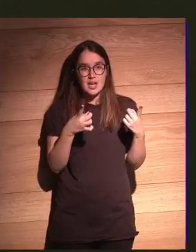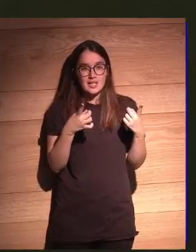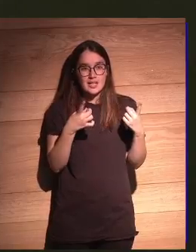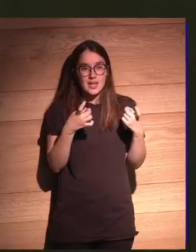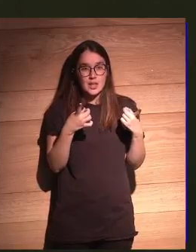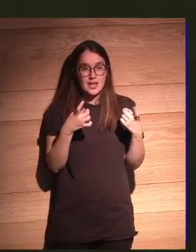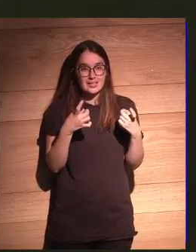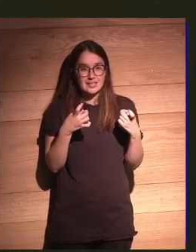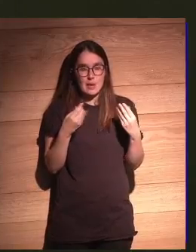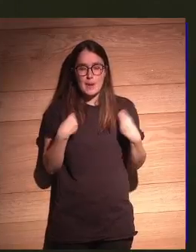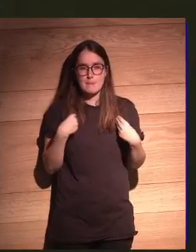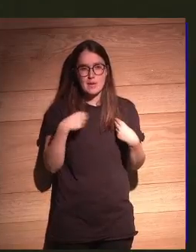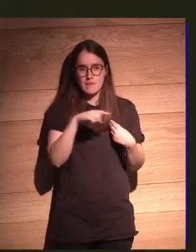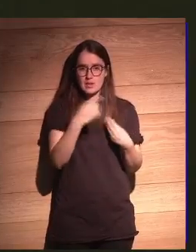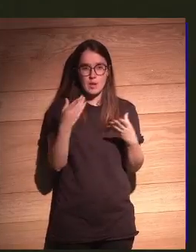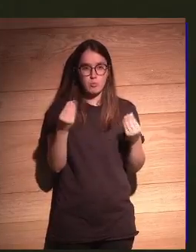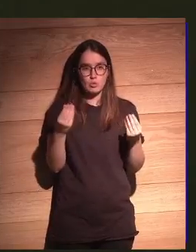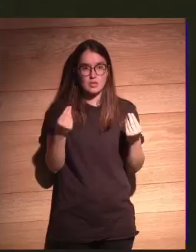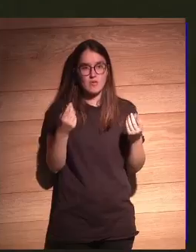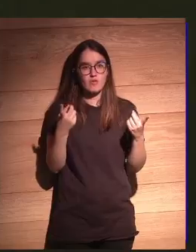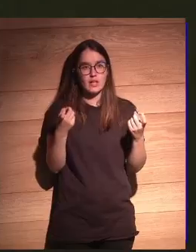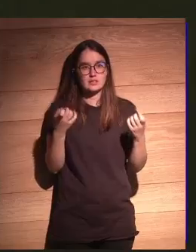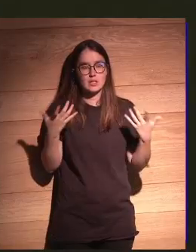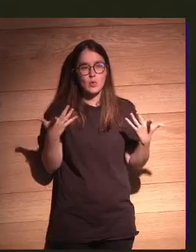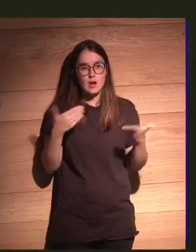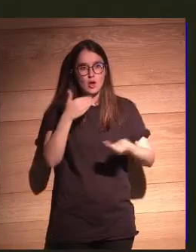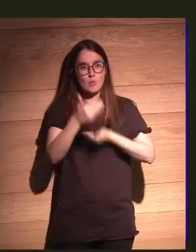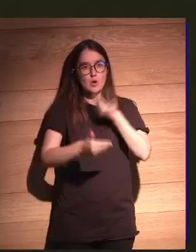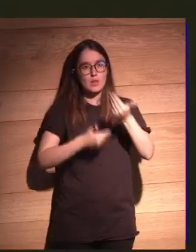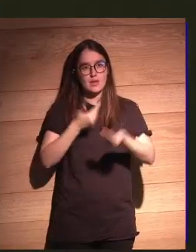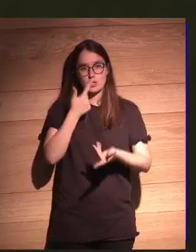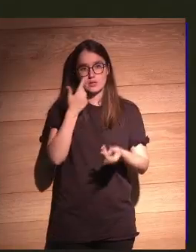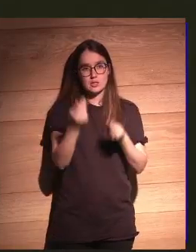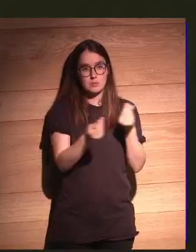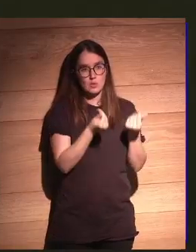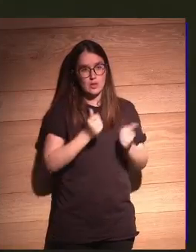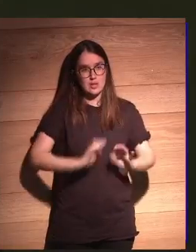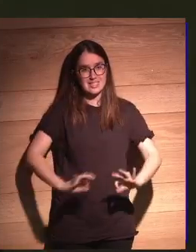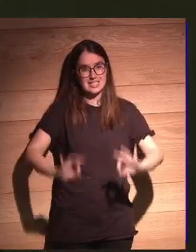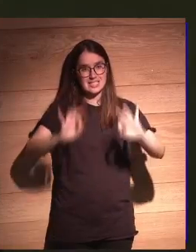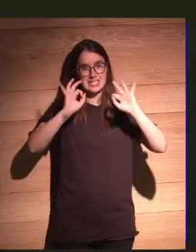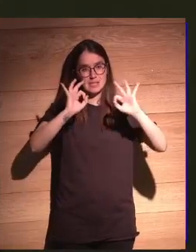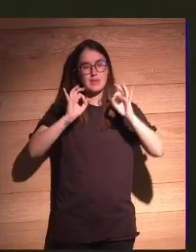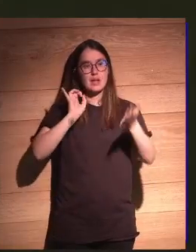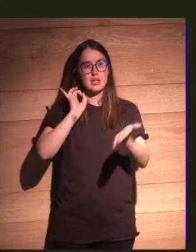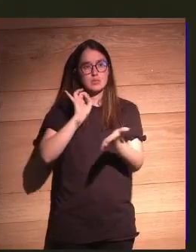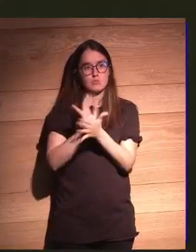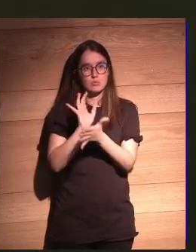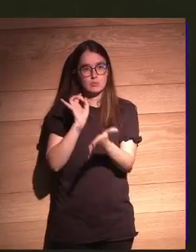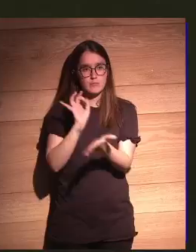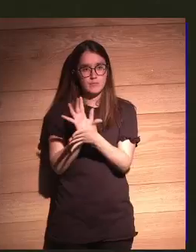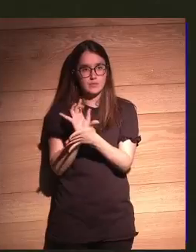at a time where a lot of houses were needed, what they lacked were speculative processes that